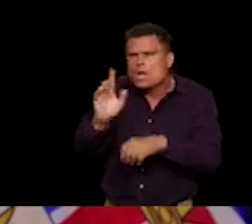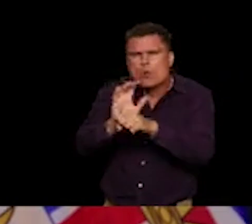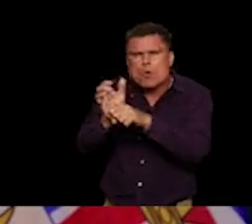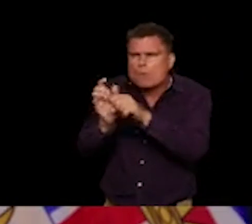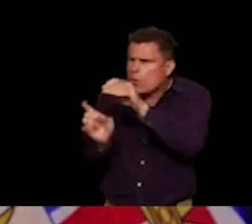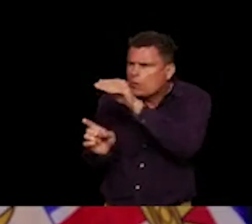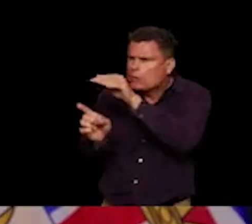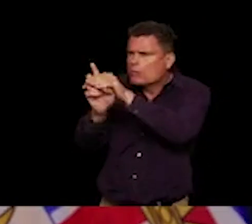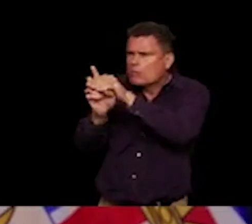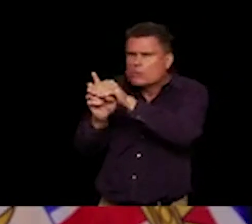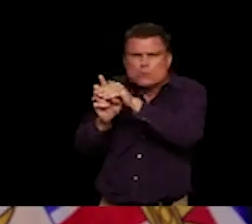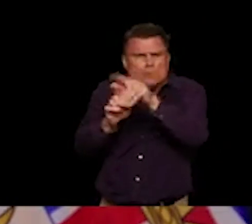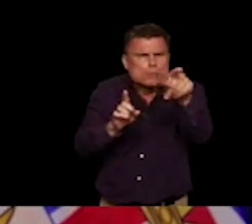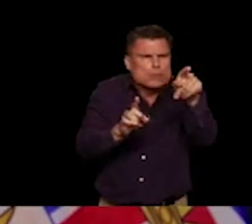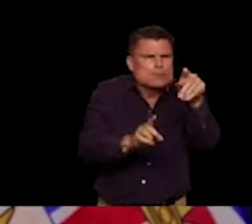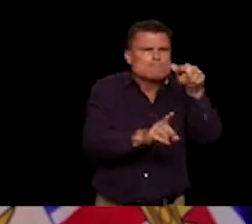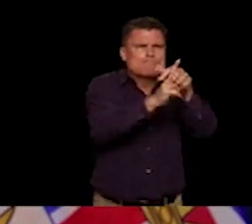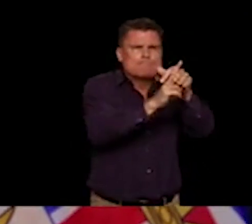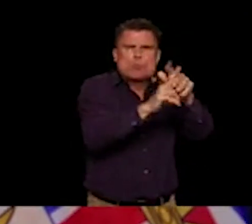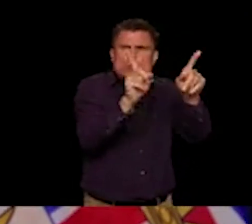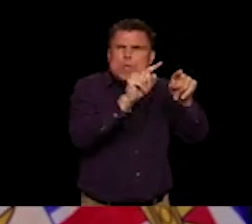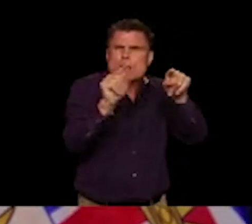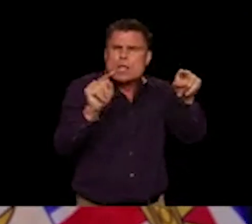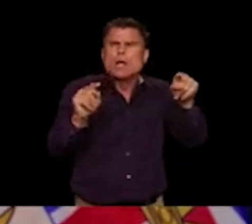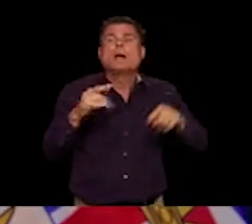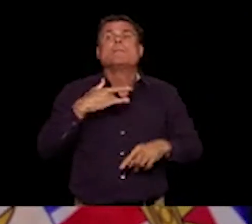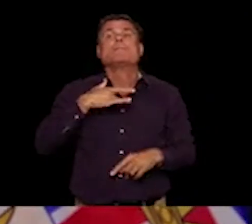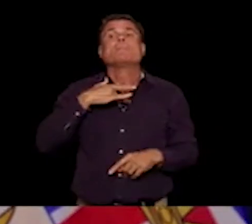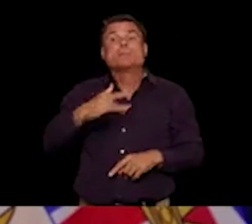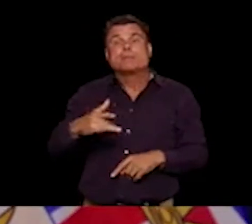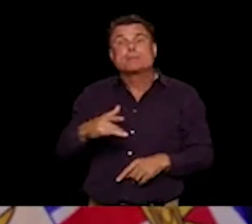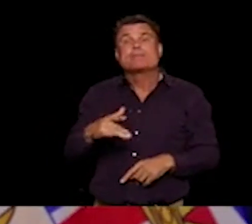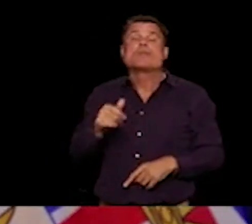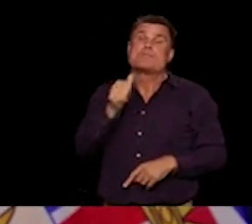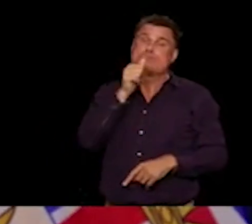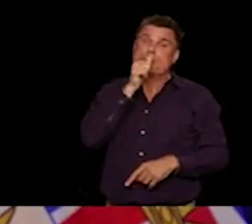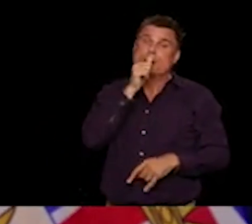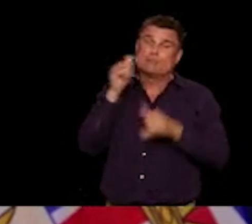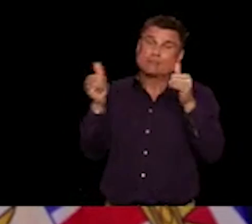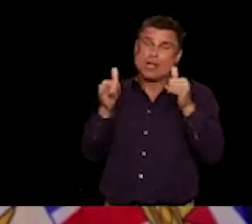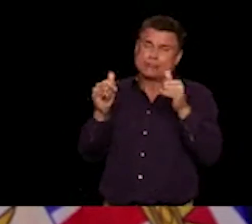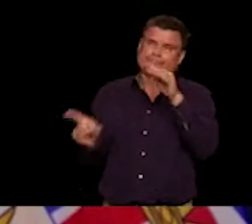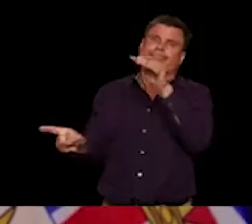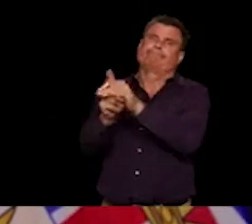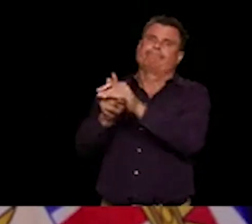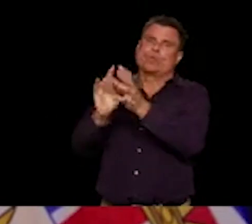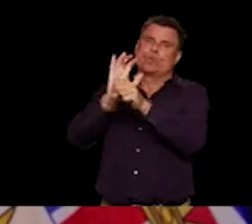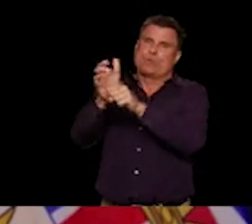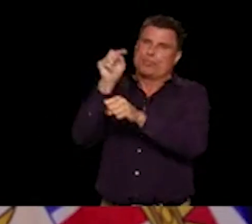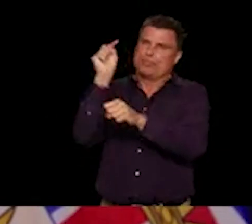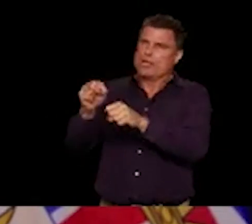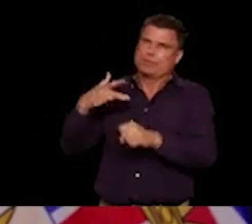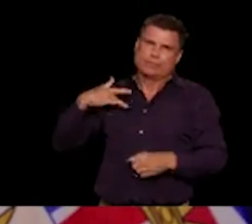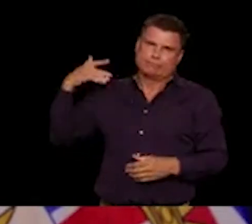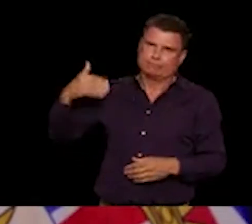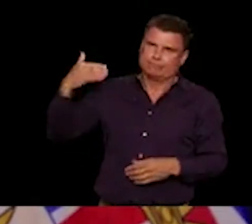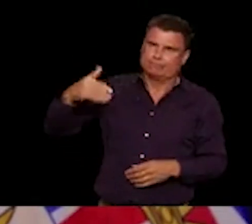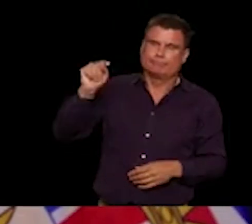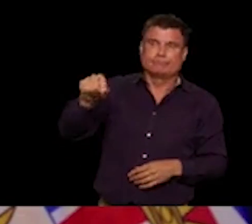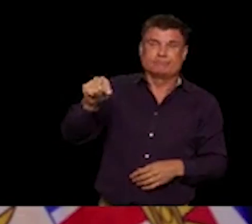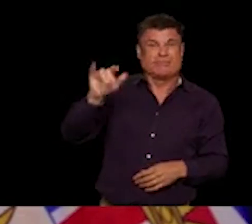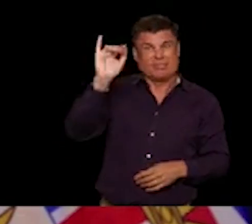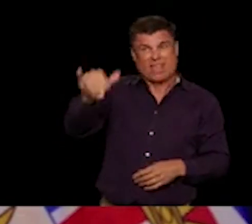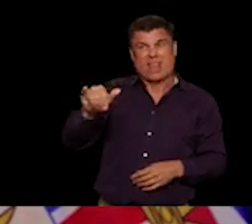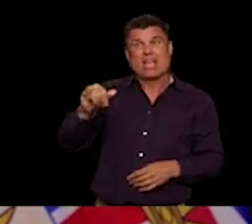are events and places where people would not wear masks, so private parties, for example. Where they are